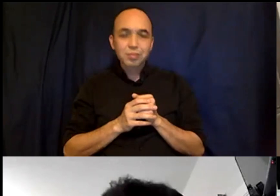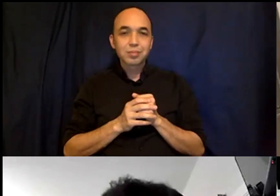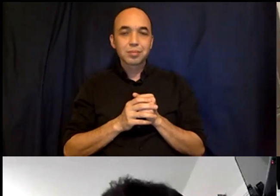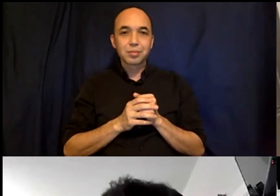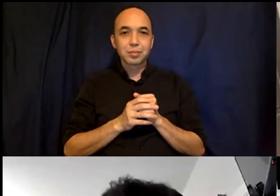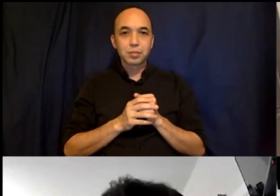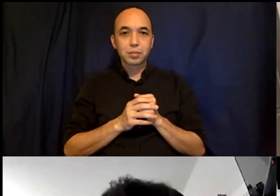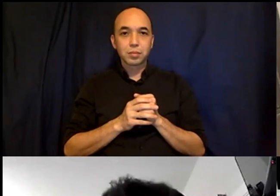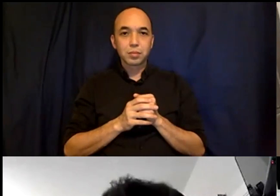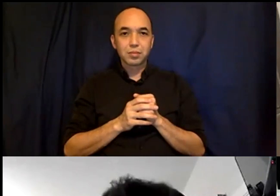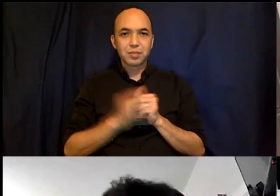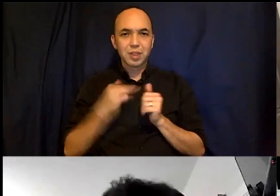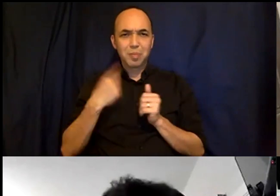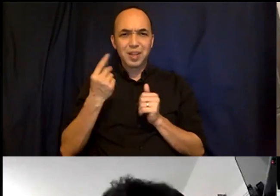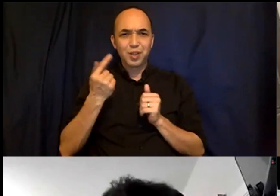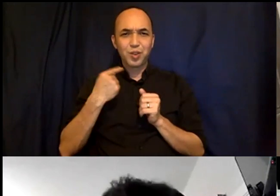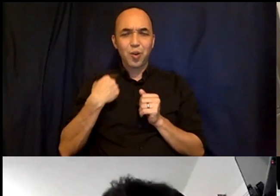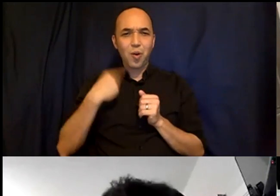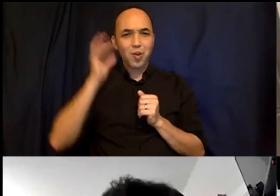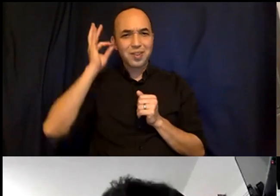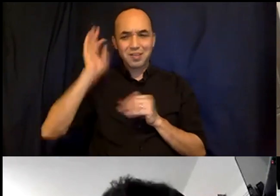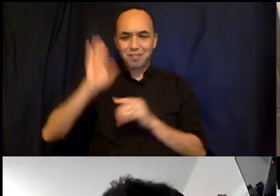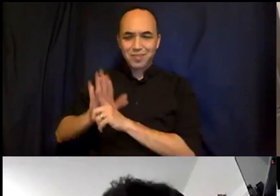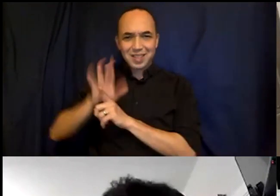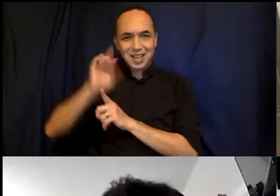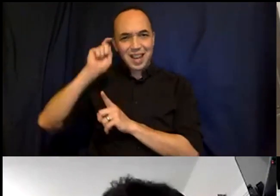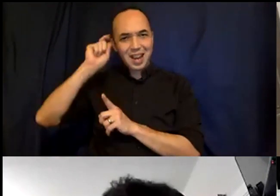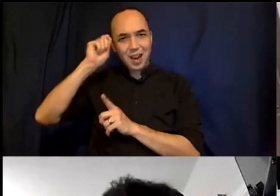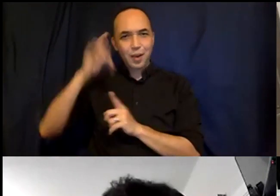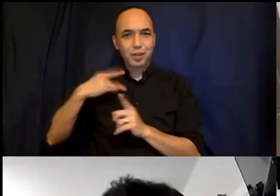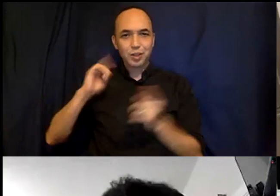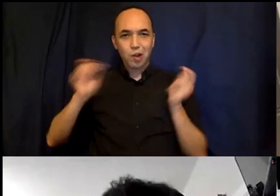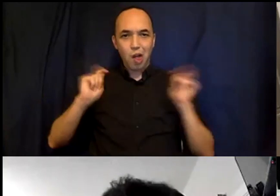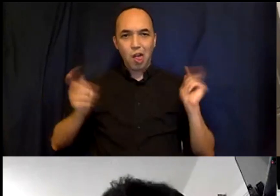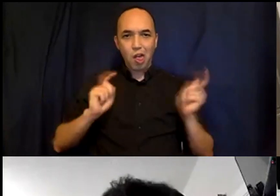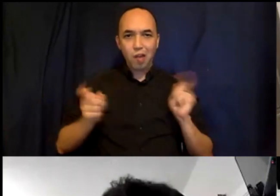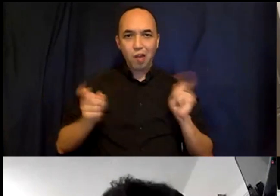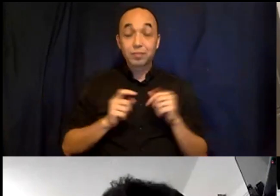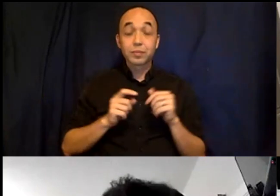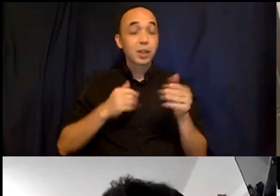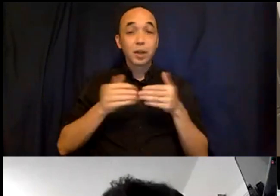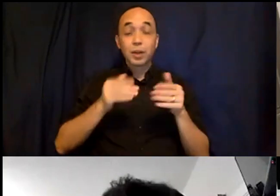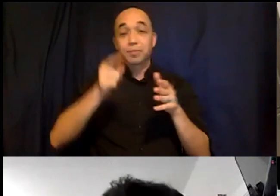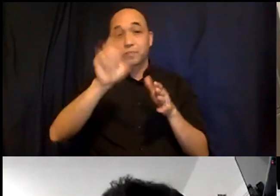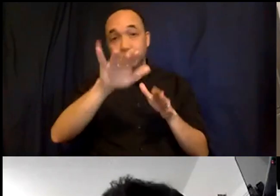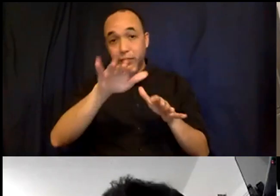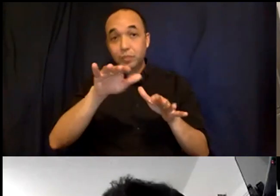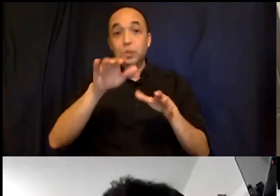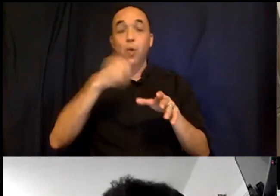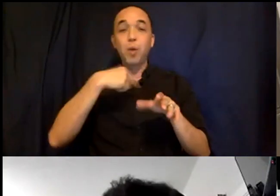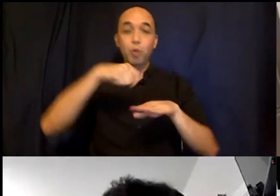Luke's dog here. But I'm just going around the edge without touching the jam, and this is going to